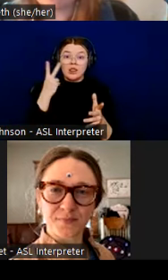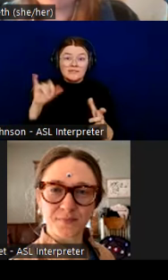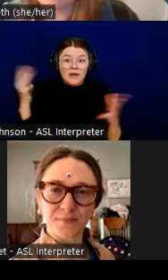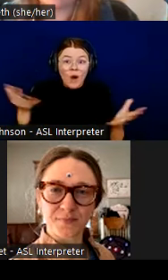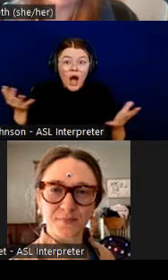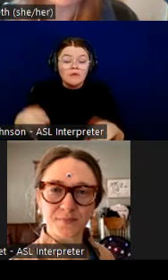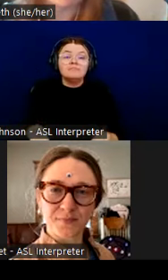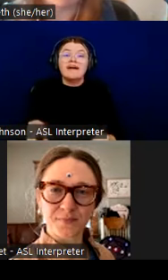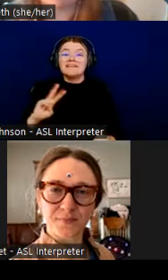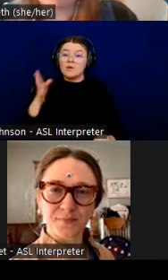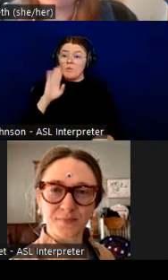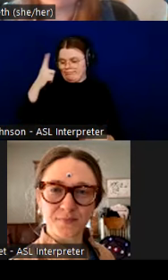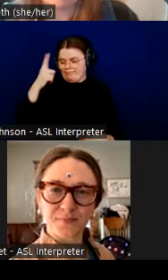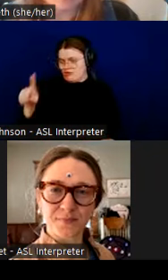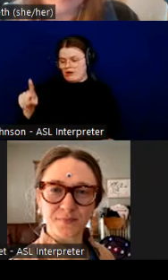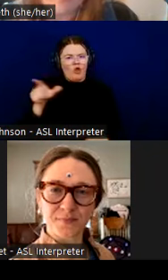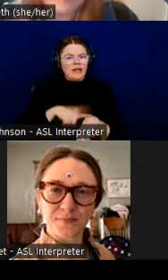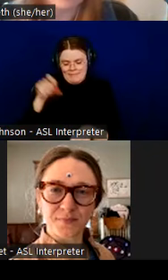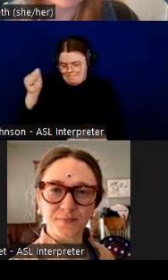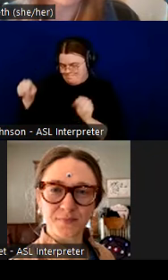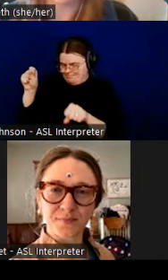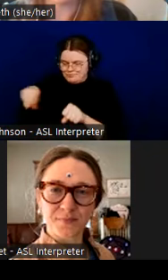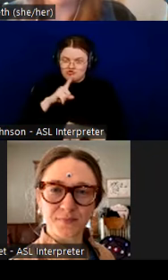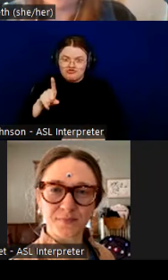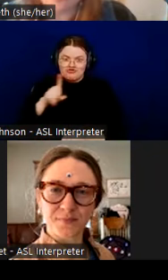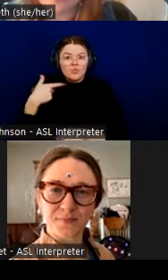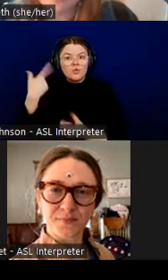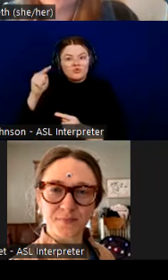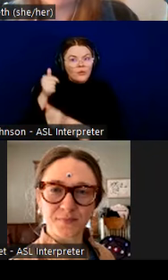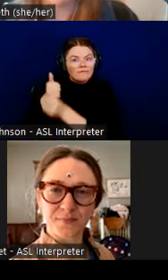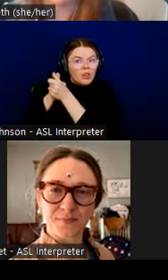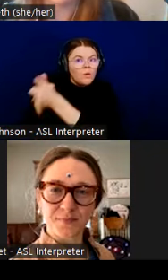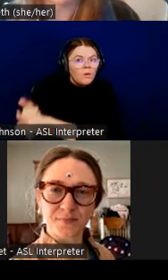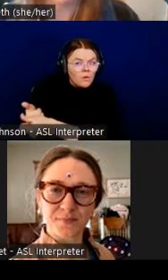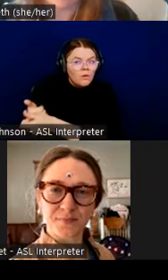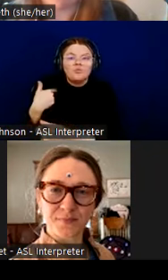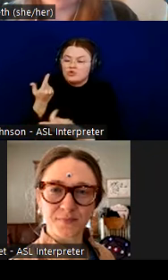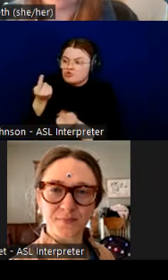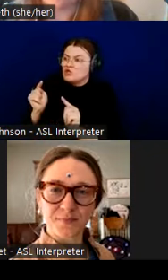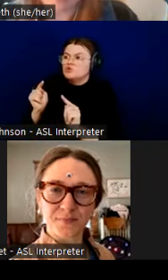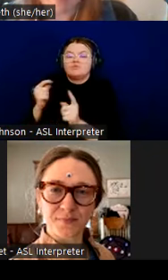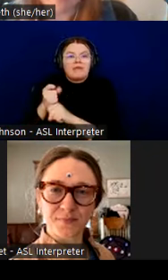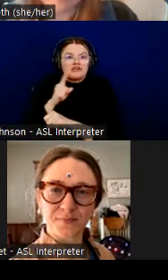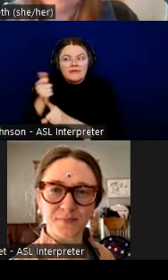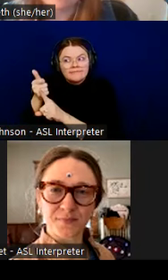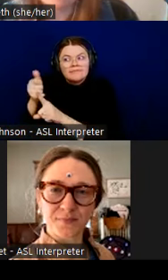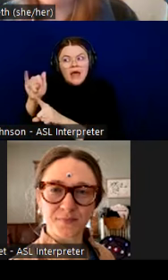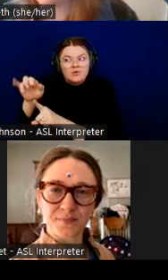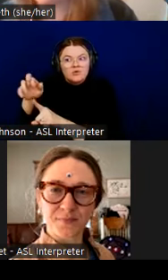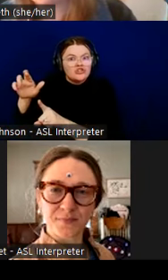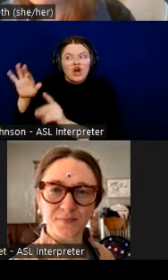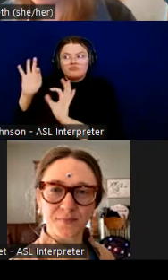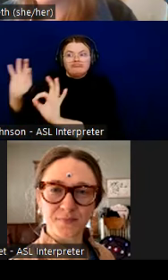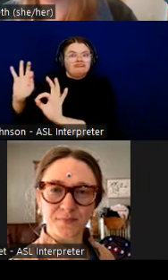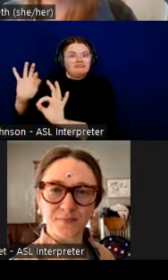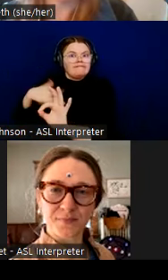all demands. They try to keep the abuser pleased or in a good mood in order to prevent violence from happening.